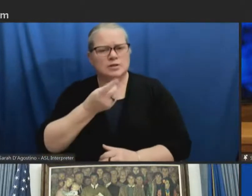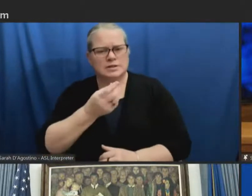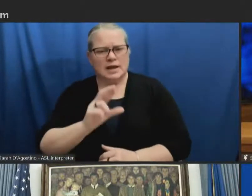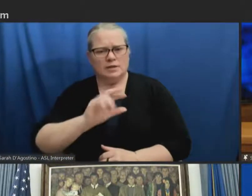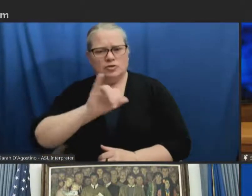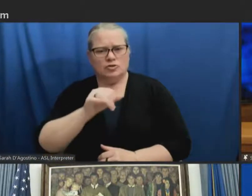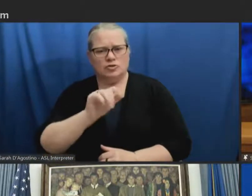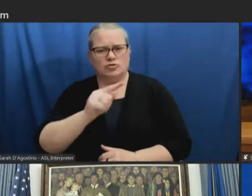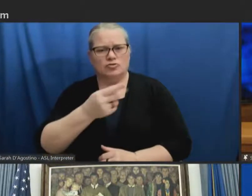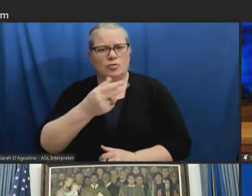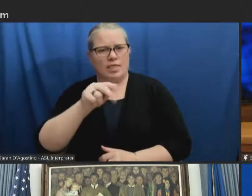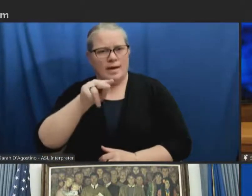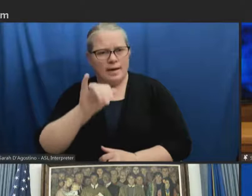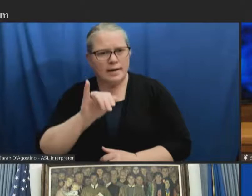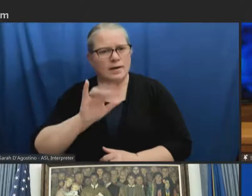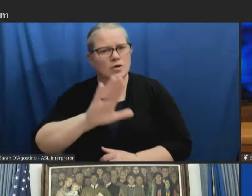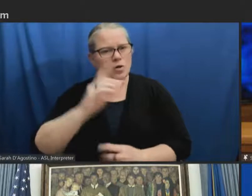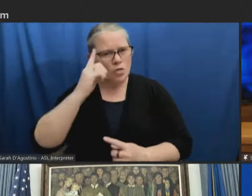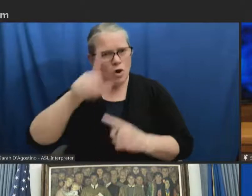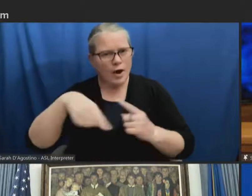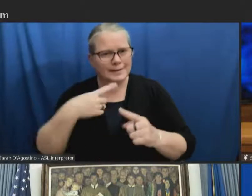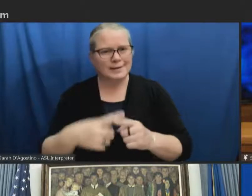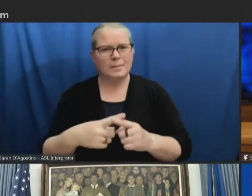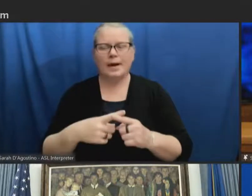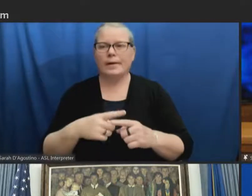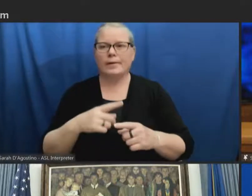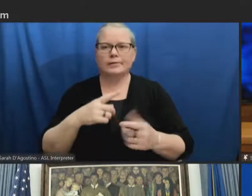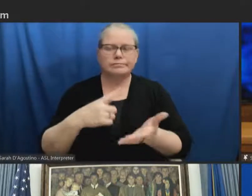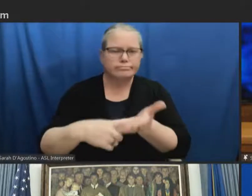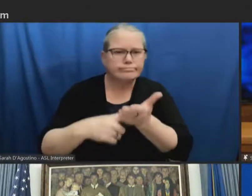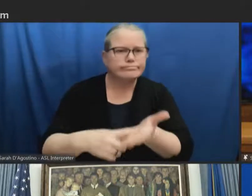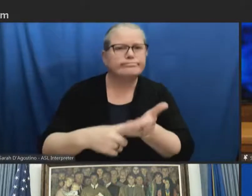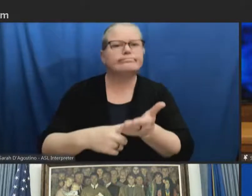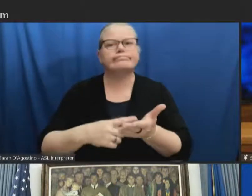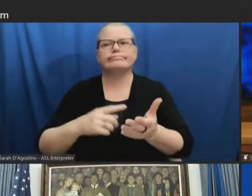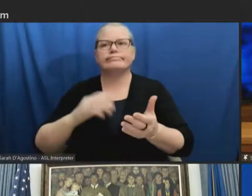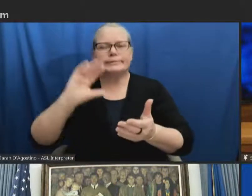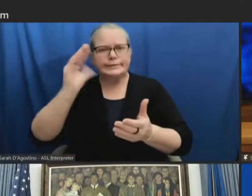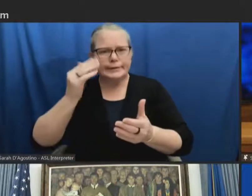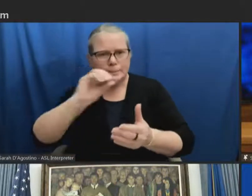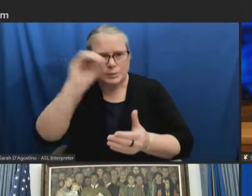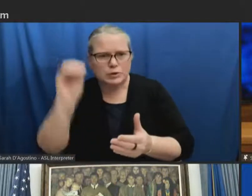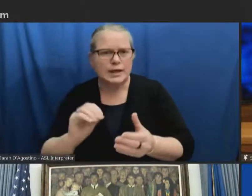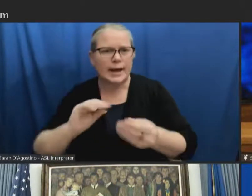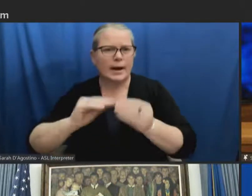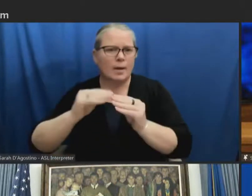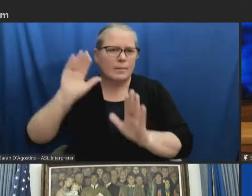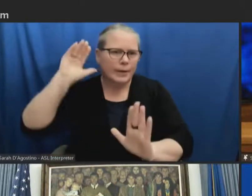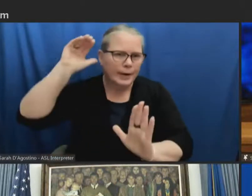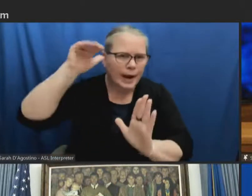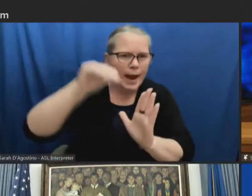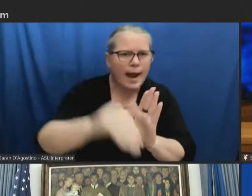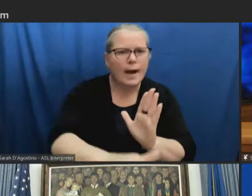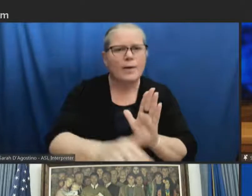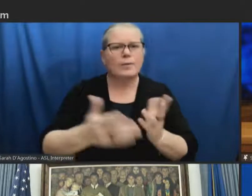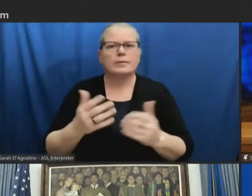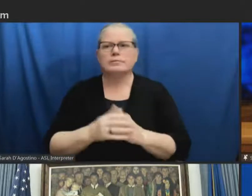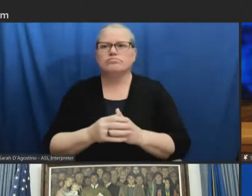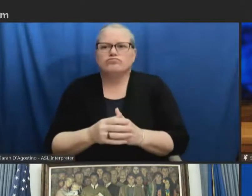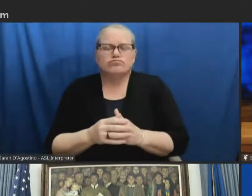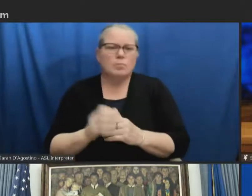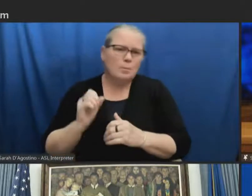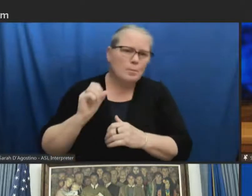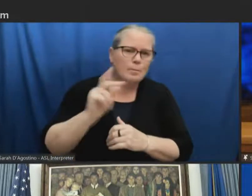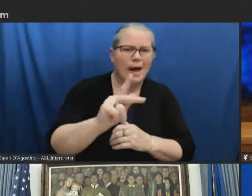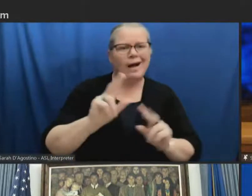this conversation of a declining surge and maybe some sense of a return to normalcy. What would your message be to Connecticut